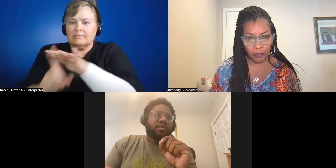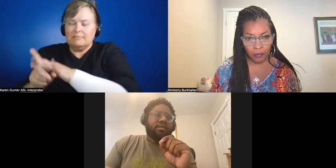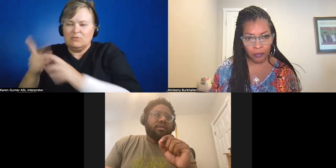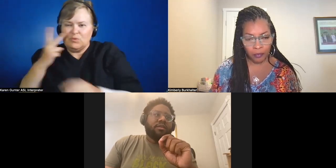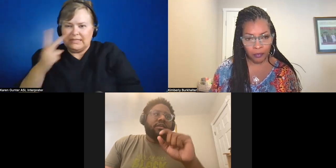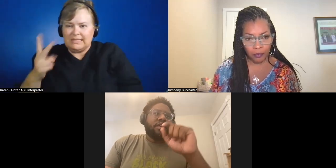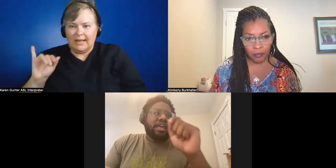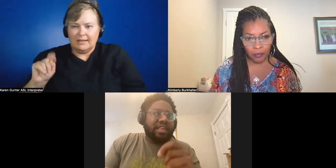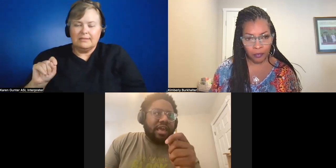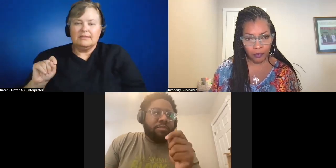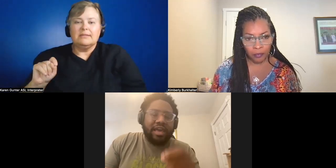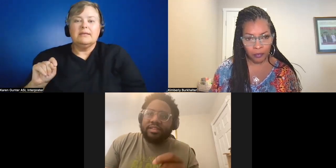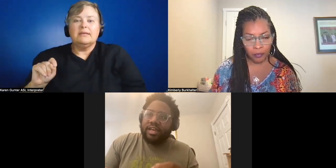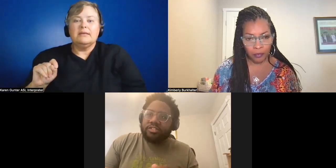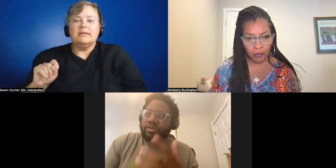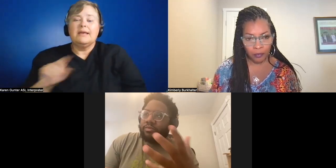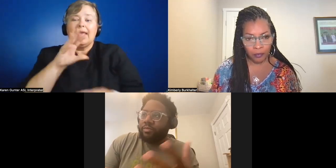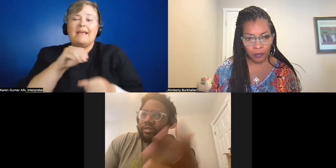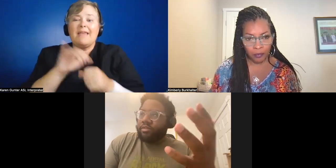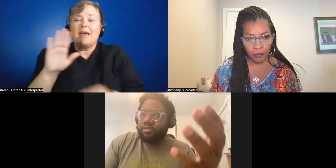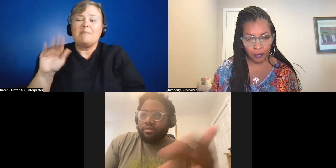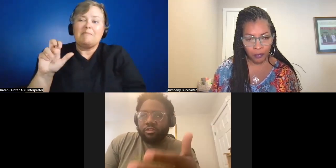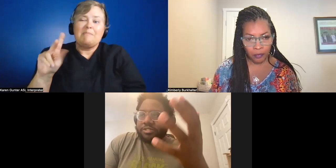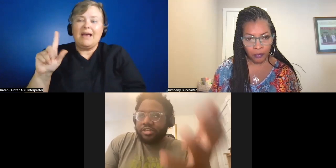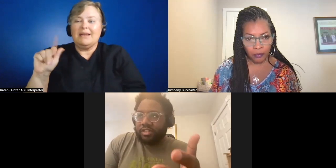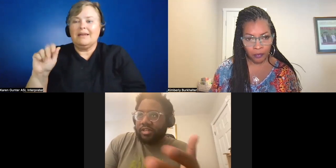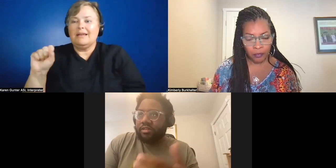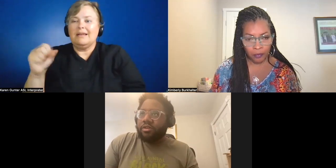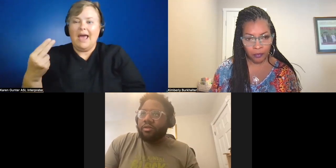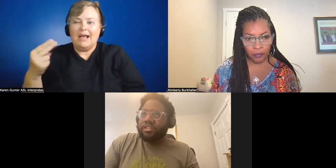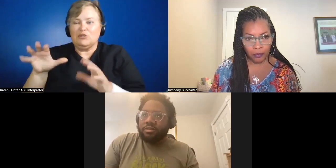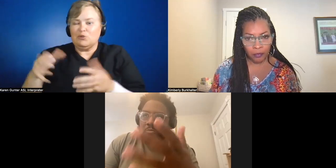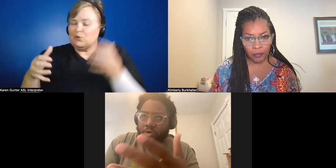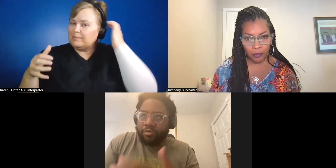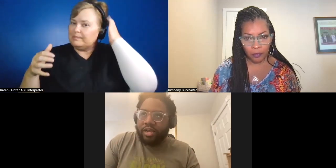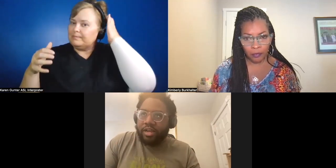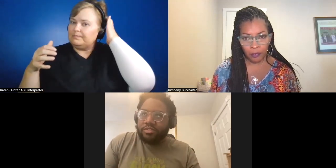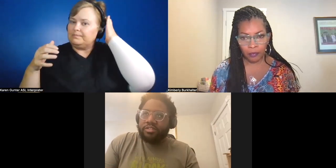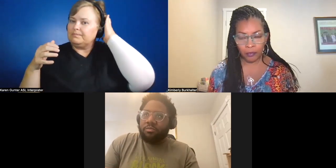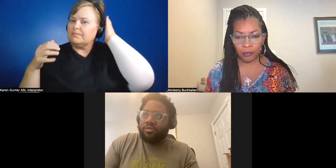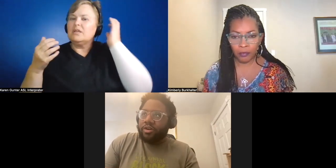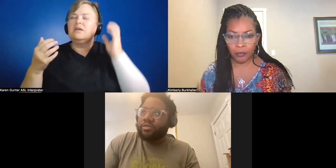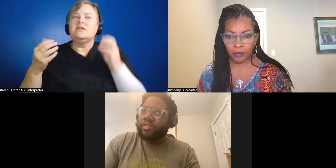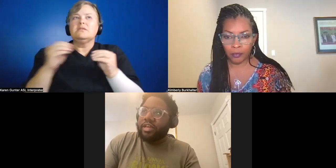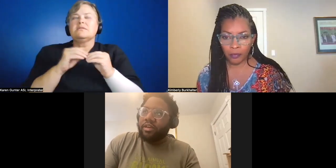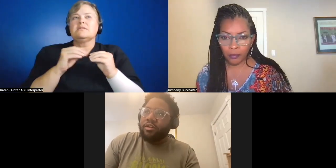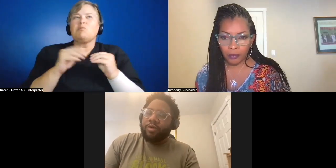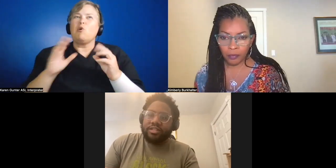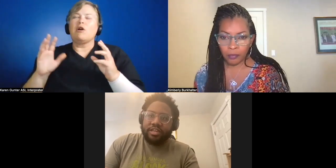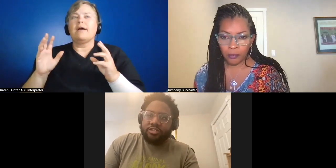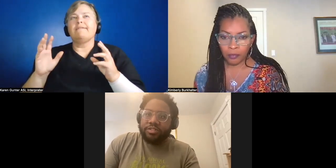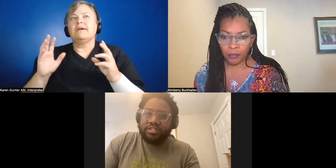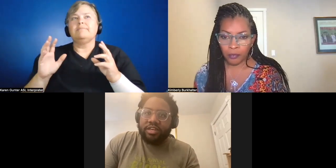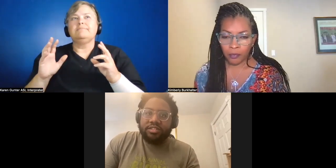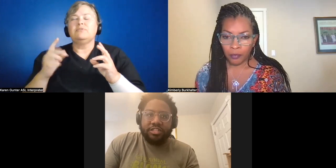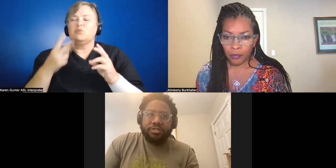And in that backlash, we particularly, it's more pronounced in some of our sort of like red